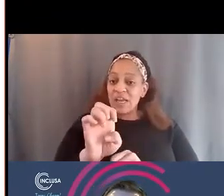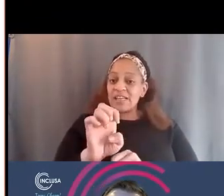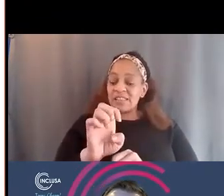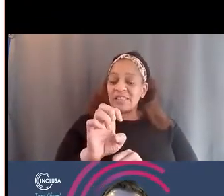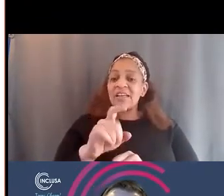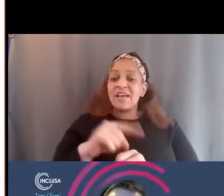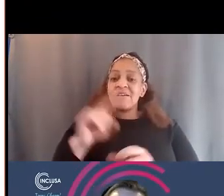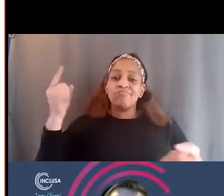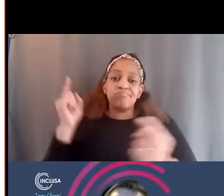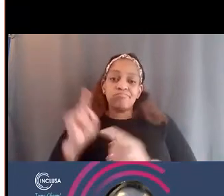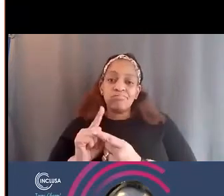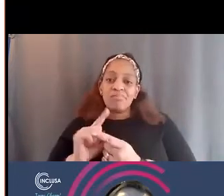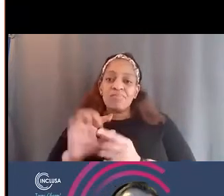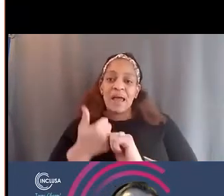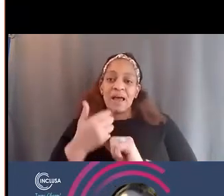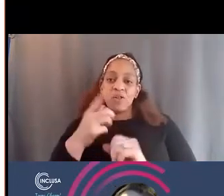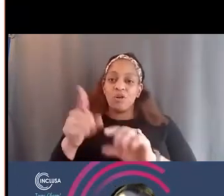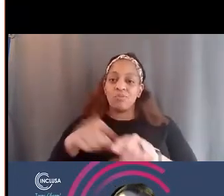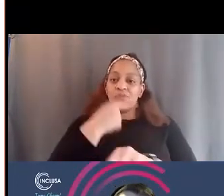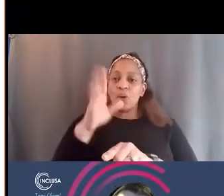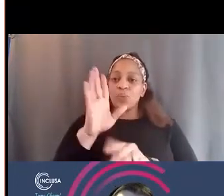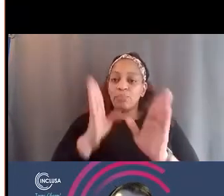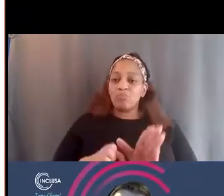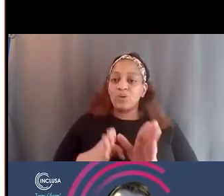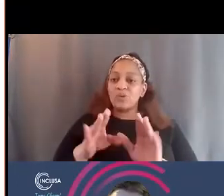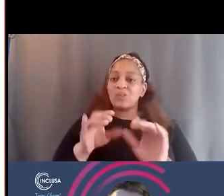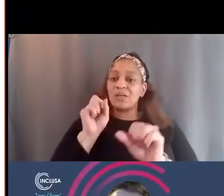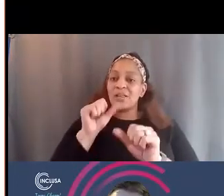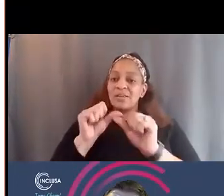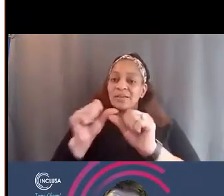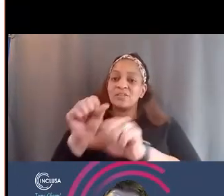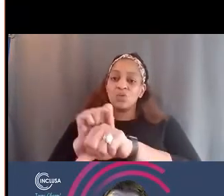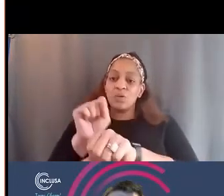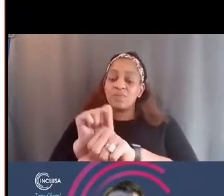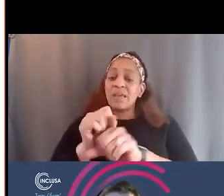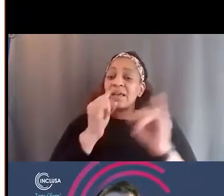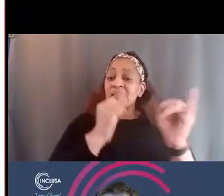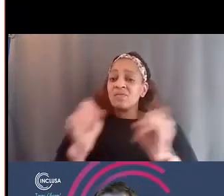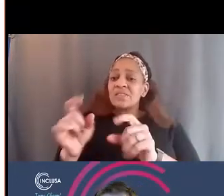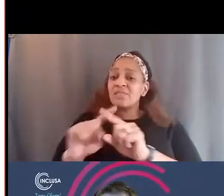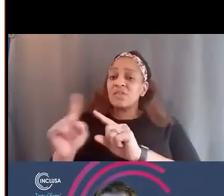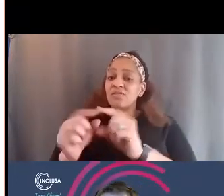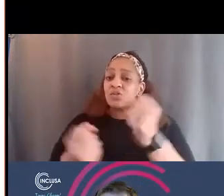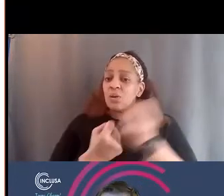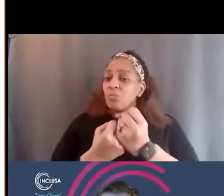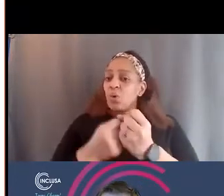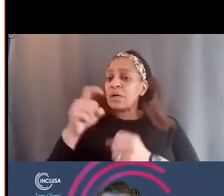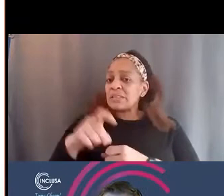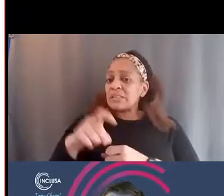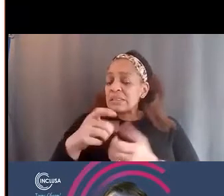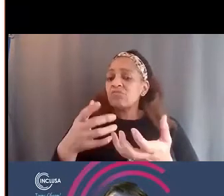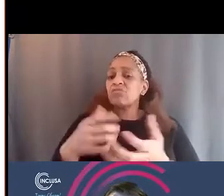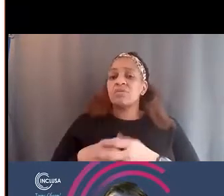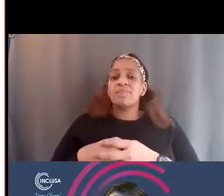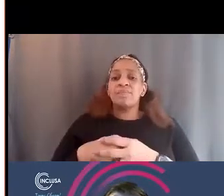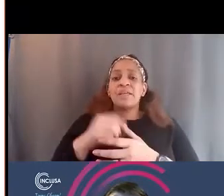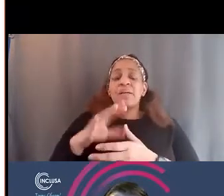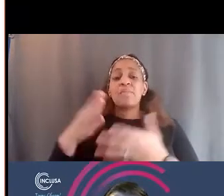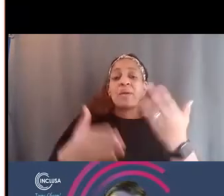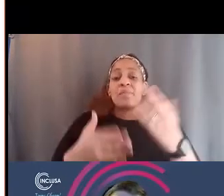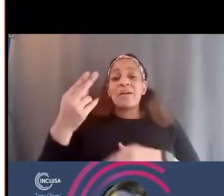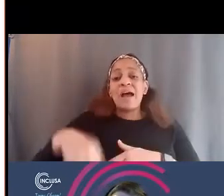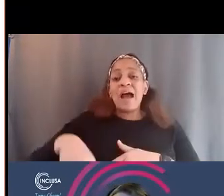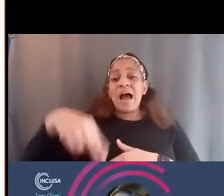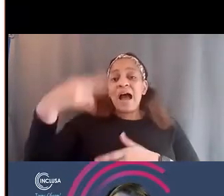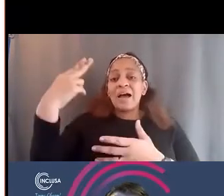are longer on the job. We also recognize that individuals have different support needs. So as individuals have either higher acuity needs